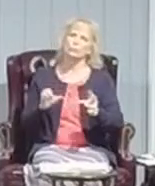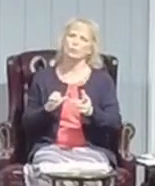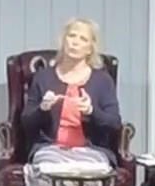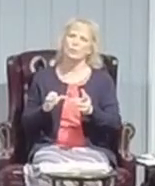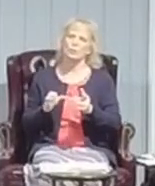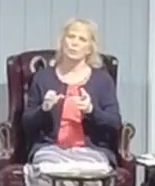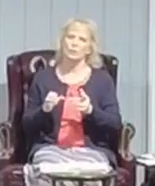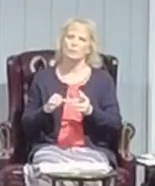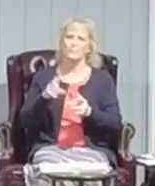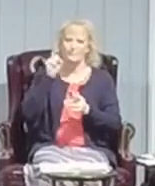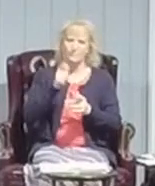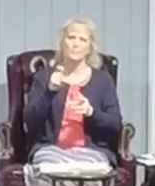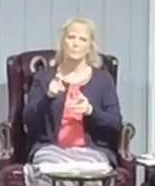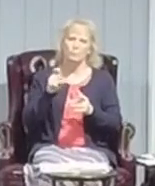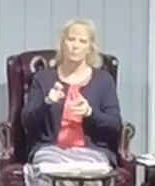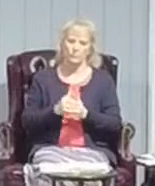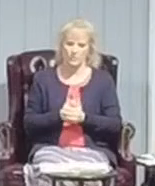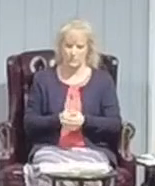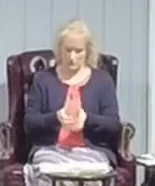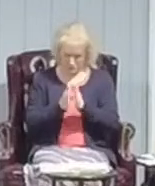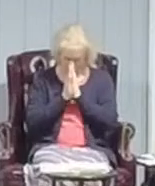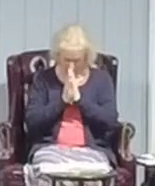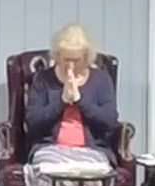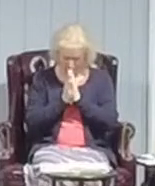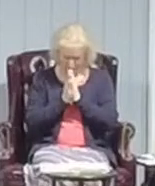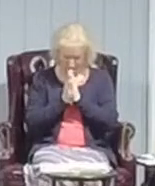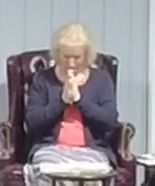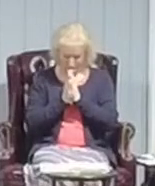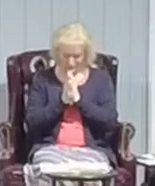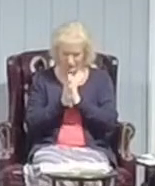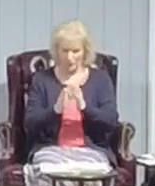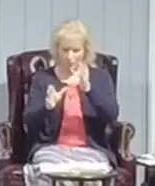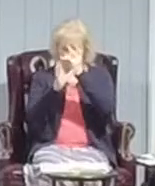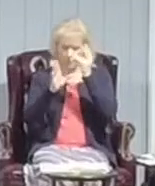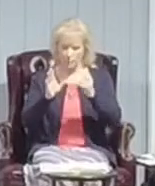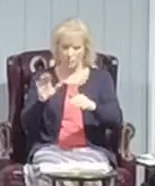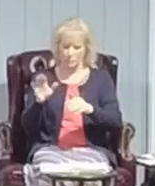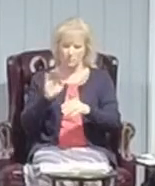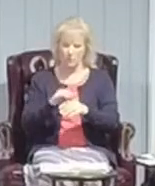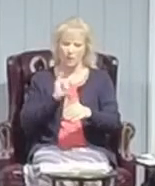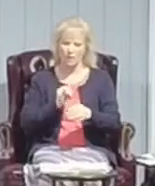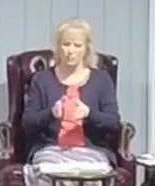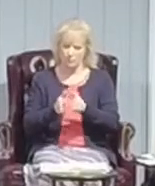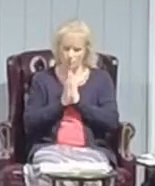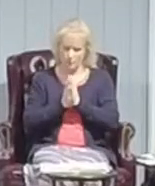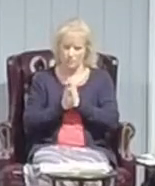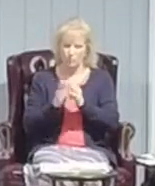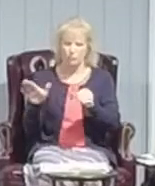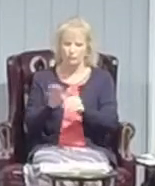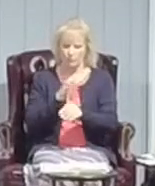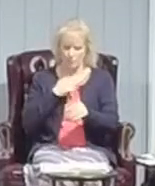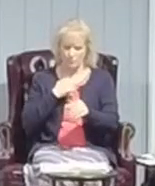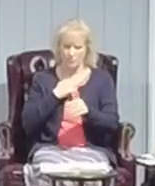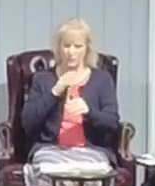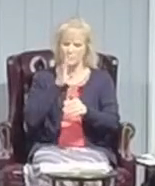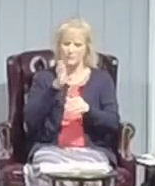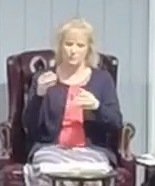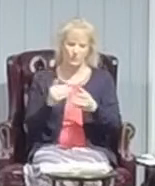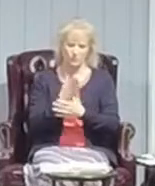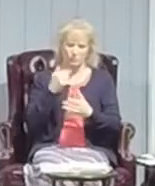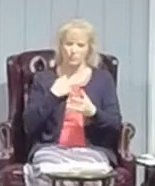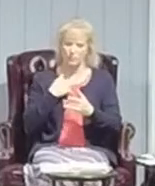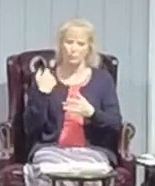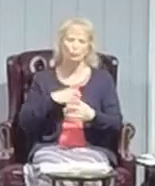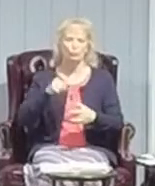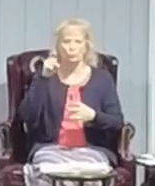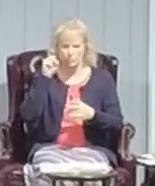eyes on the Lord Jesus Christ. Let's pray. Father, tonight, I pray that you would fill me and speak through me, God. We need to hear